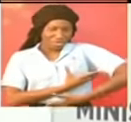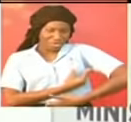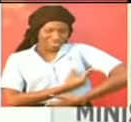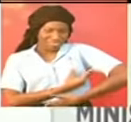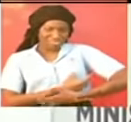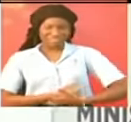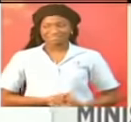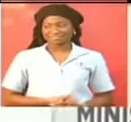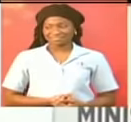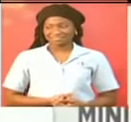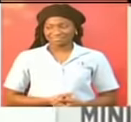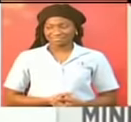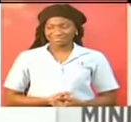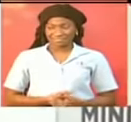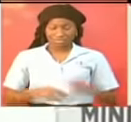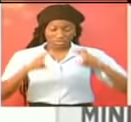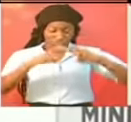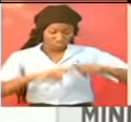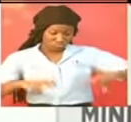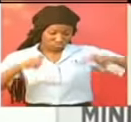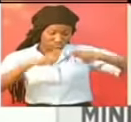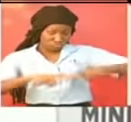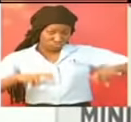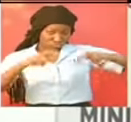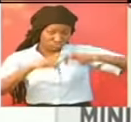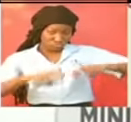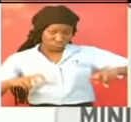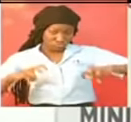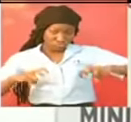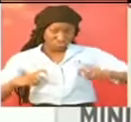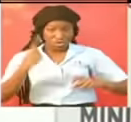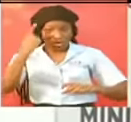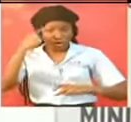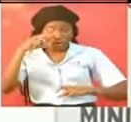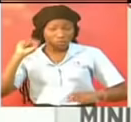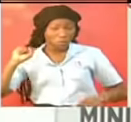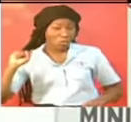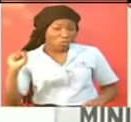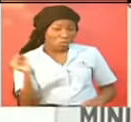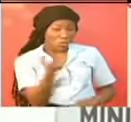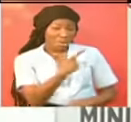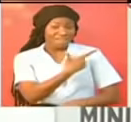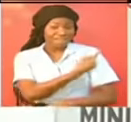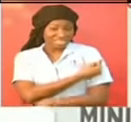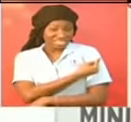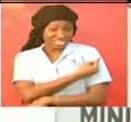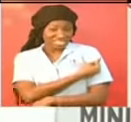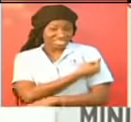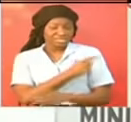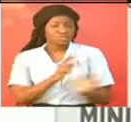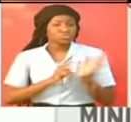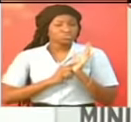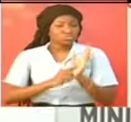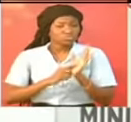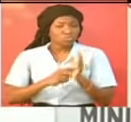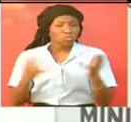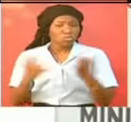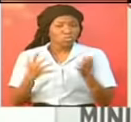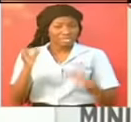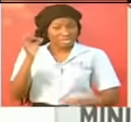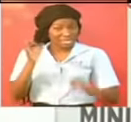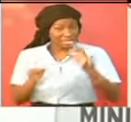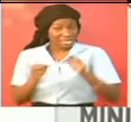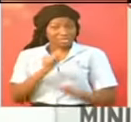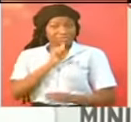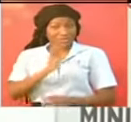So lab studies for all of the WHO approved vaccines show no direct effect on the